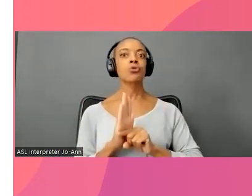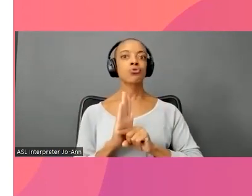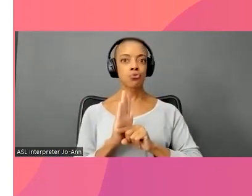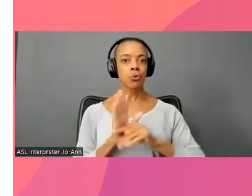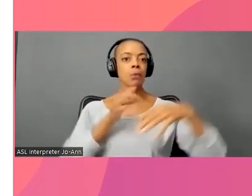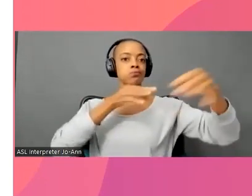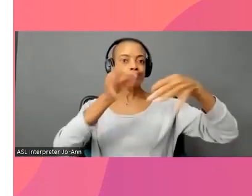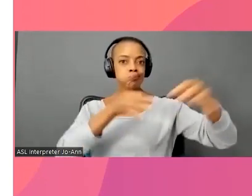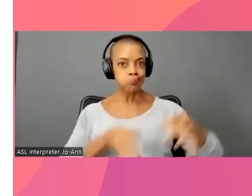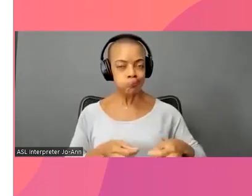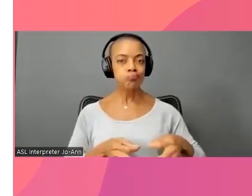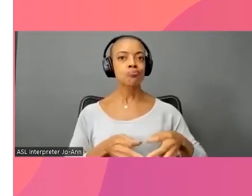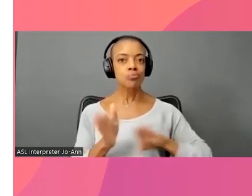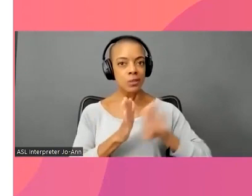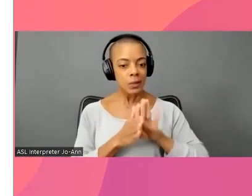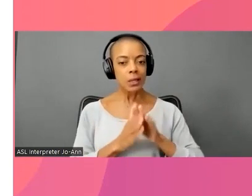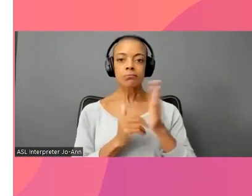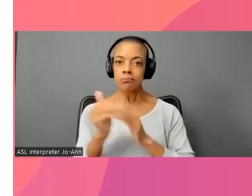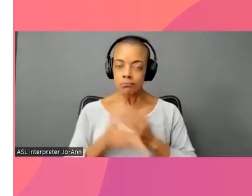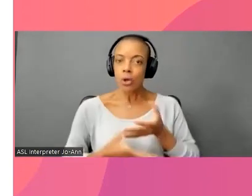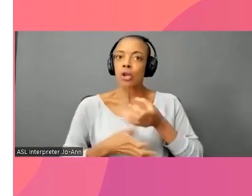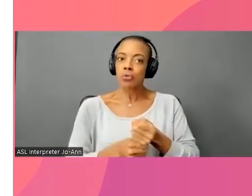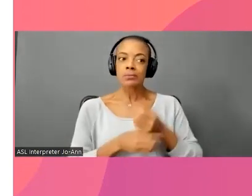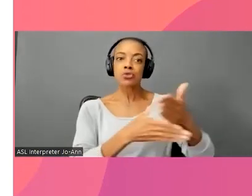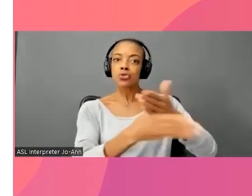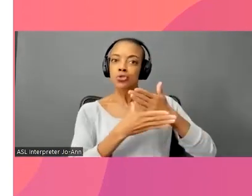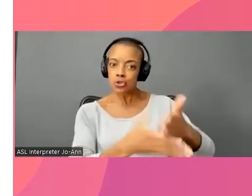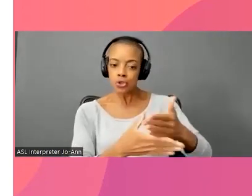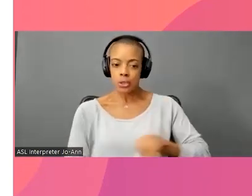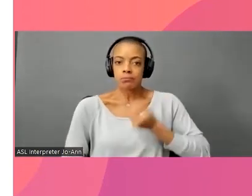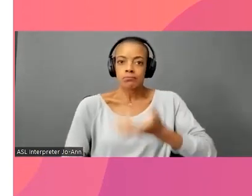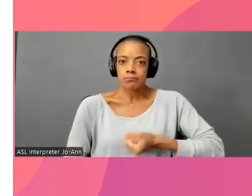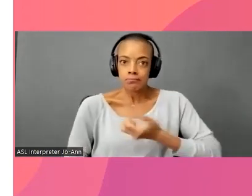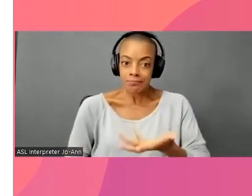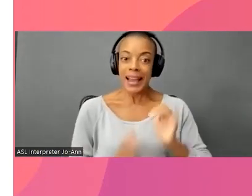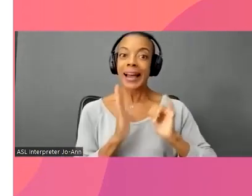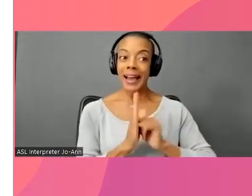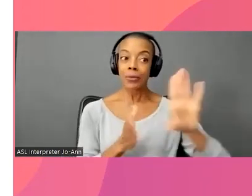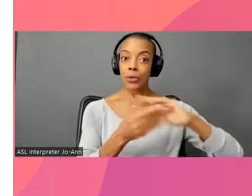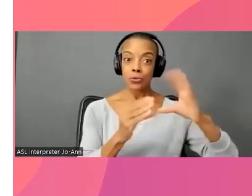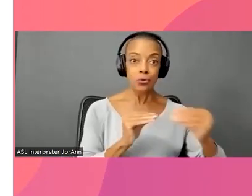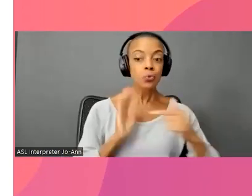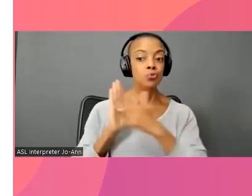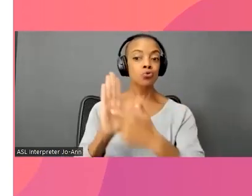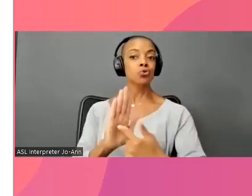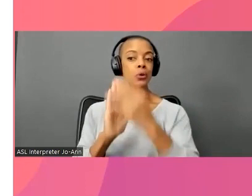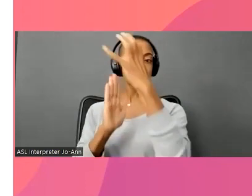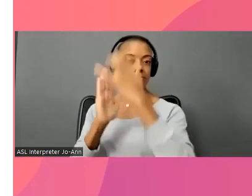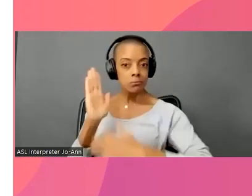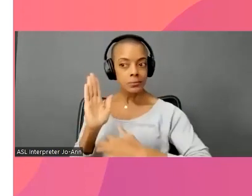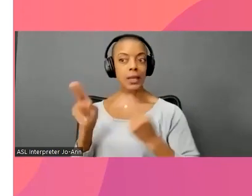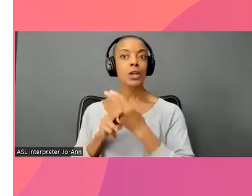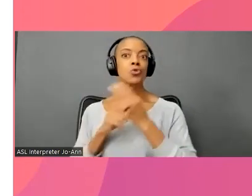of comfort and trust in sharing their experiences and how their stories would be presented in writing and used in knowledge